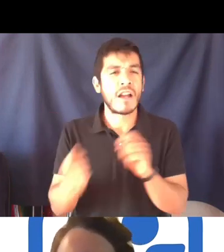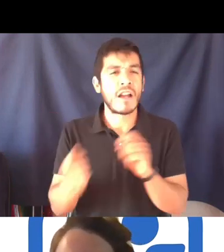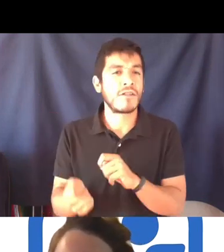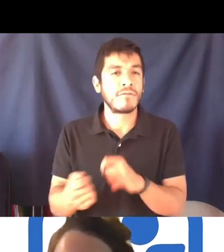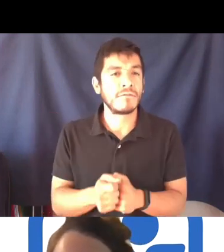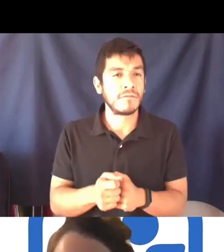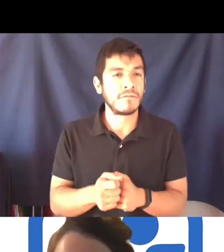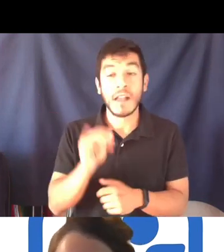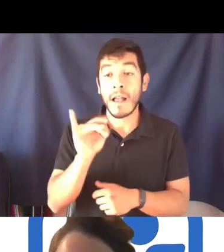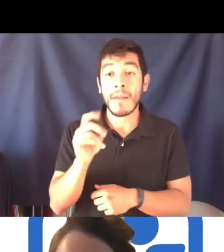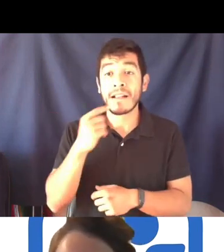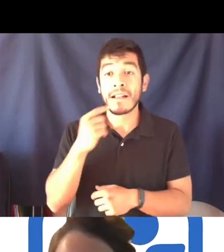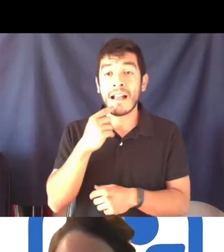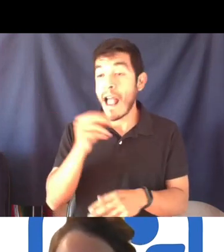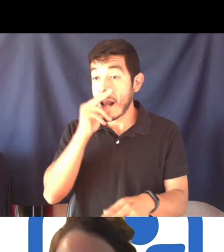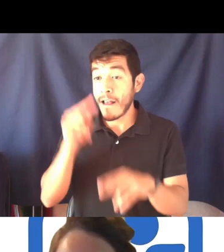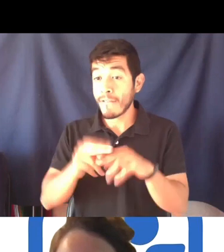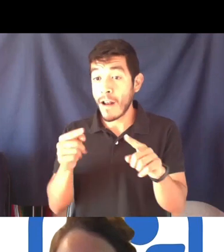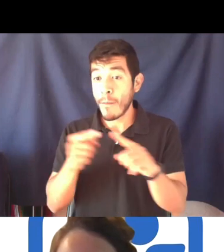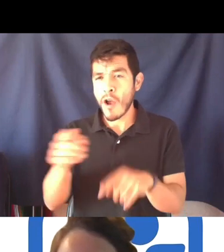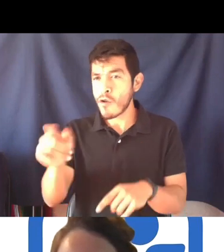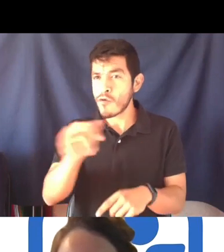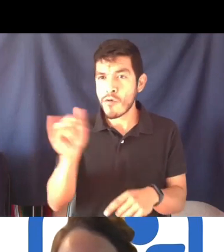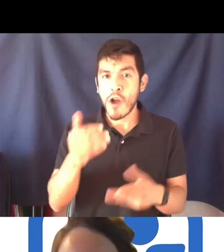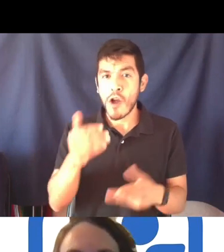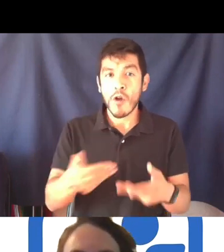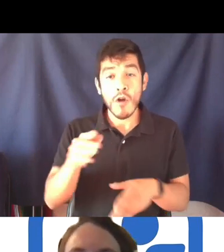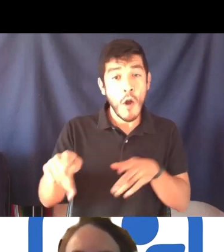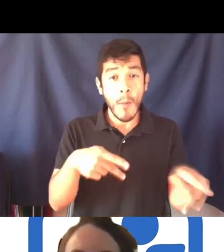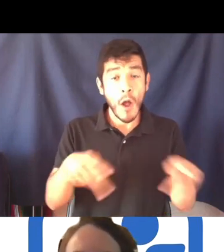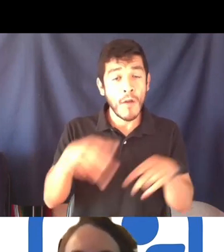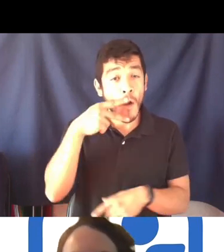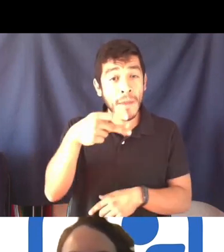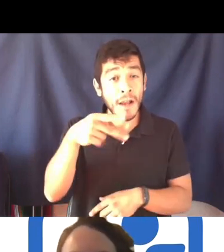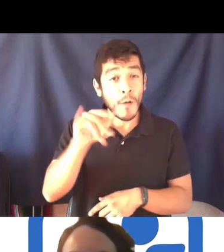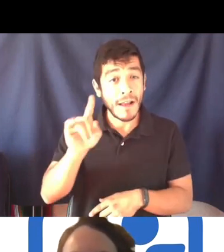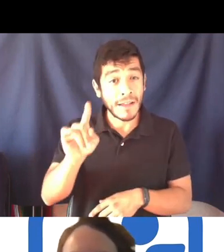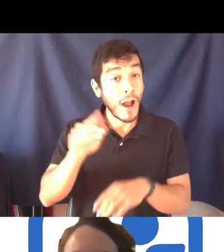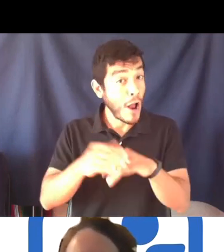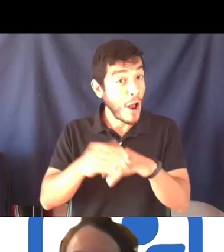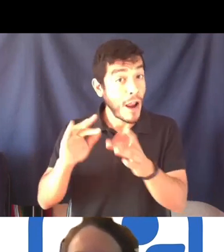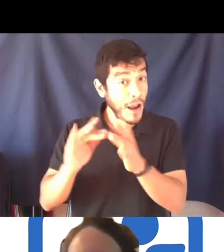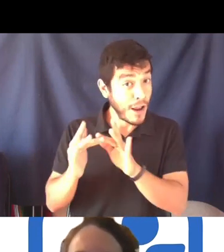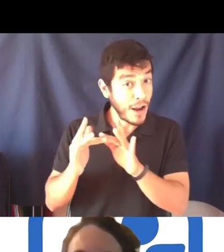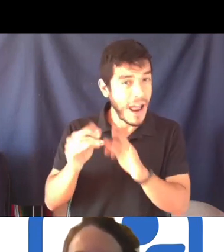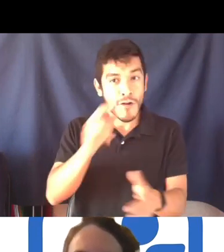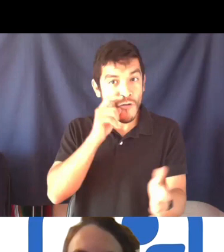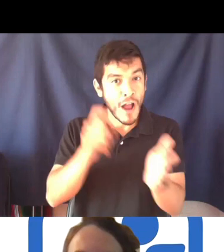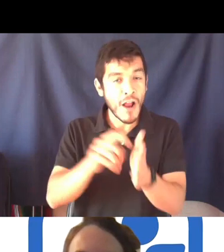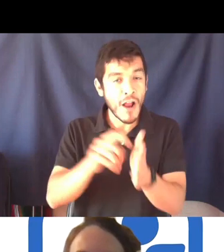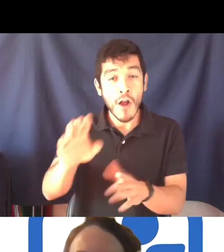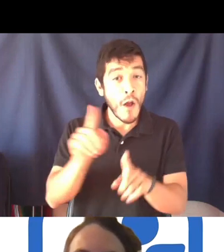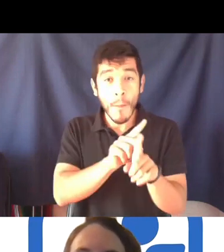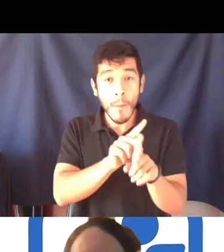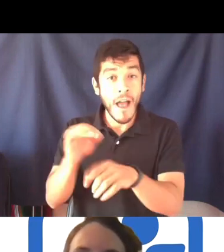And the fun point, you also hosted your party for PYD online, and you recognized your Mentor of the Year online. So you